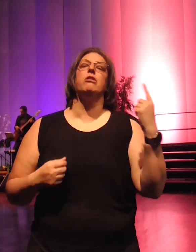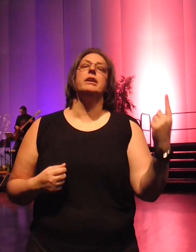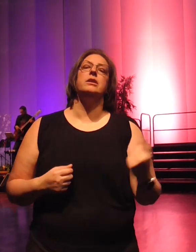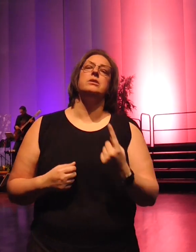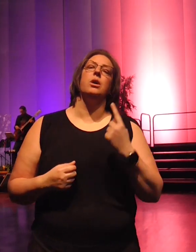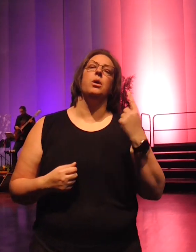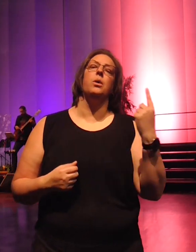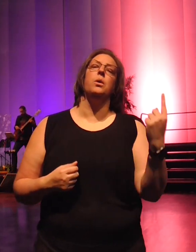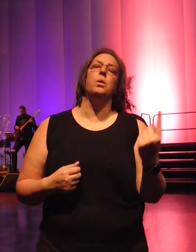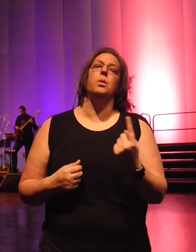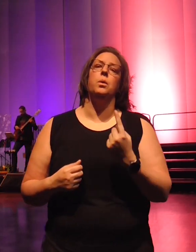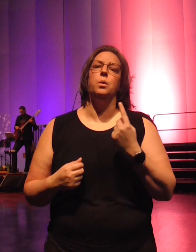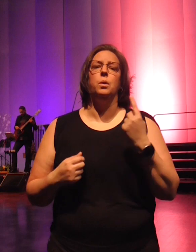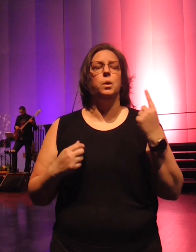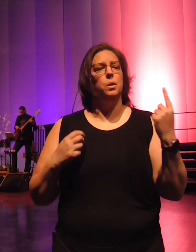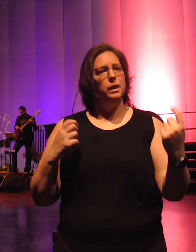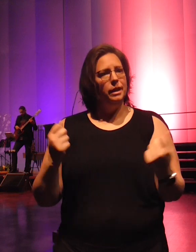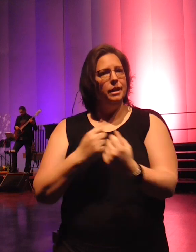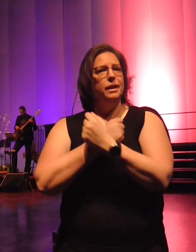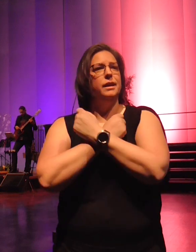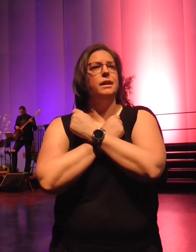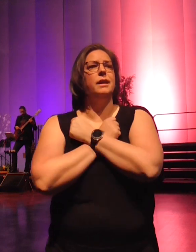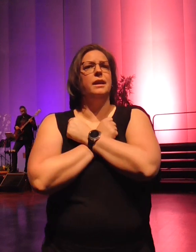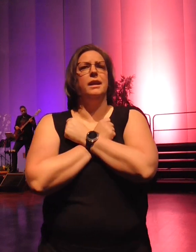There is only